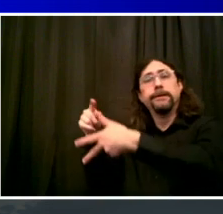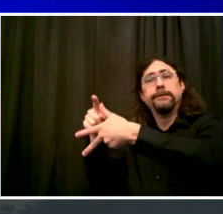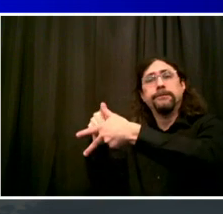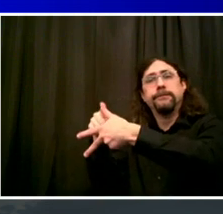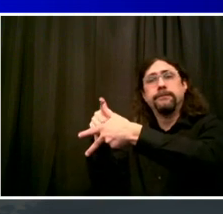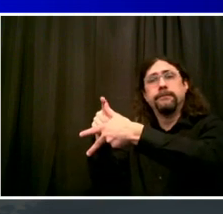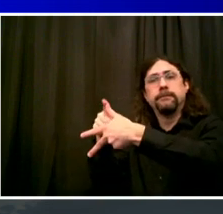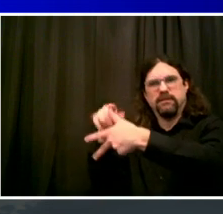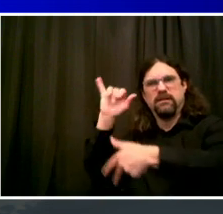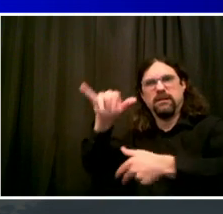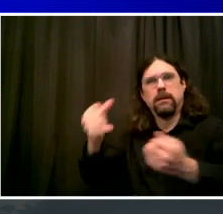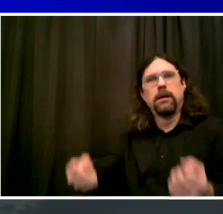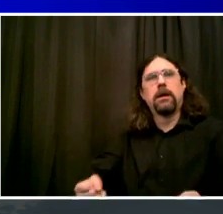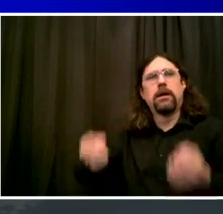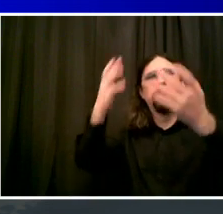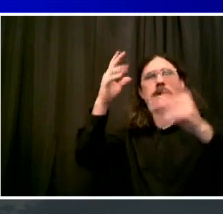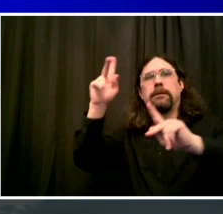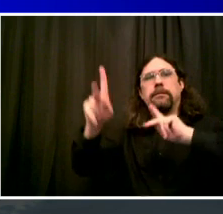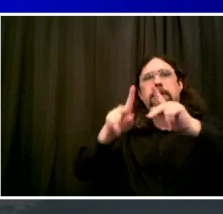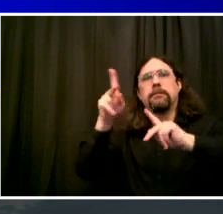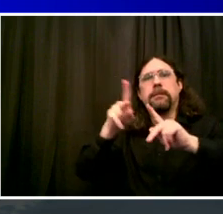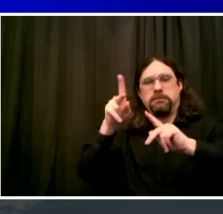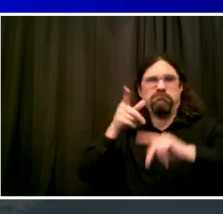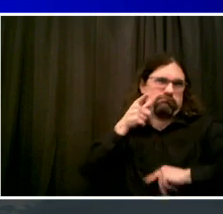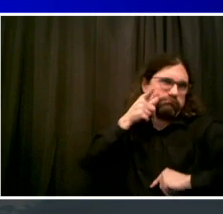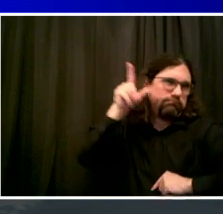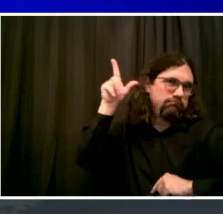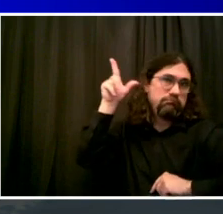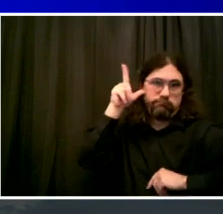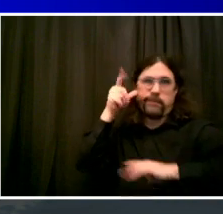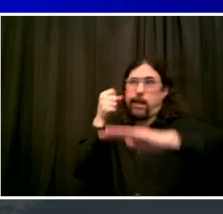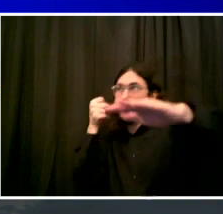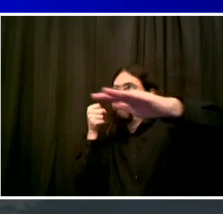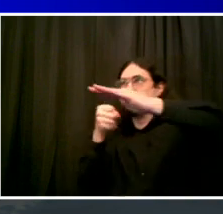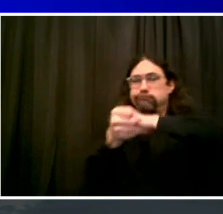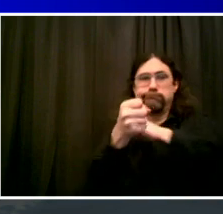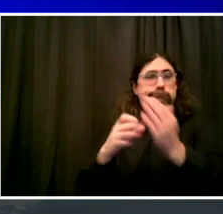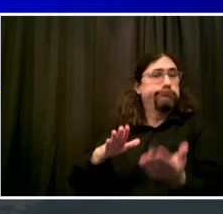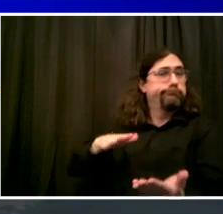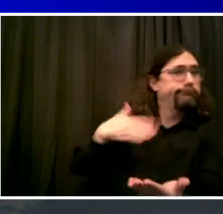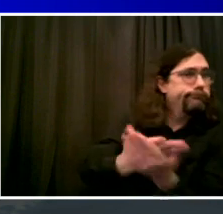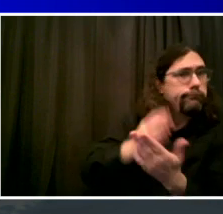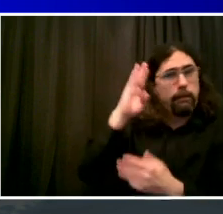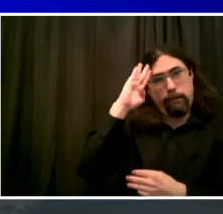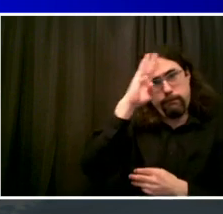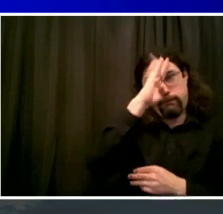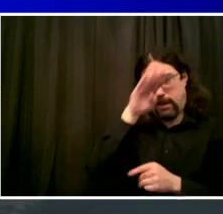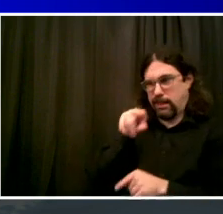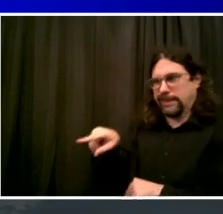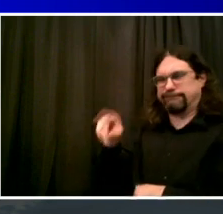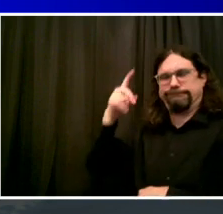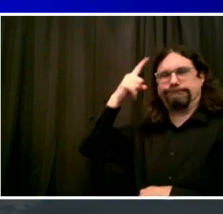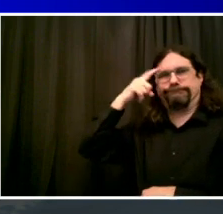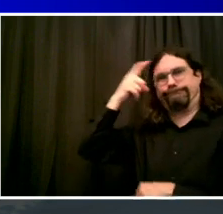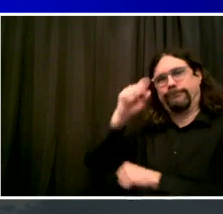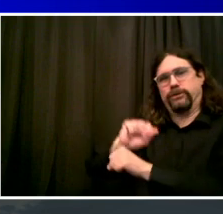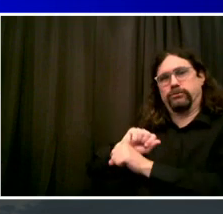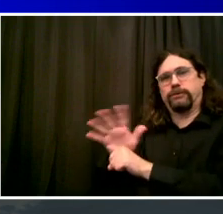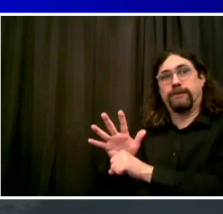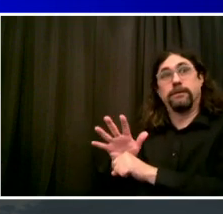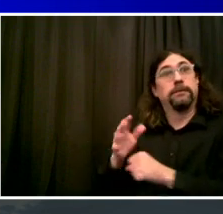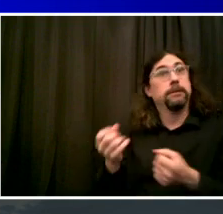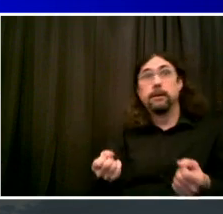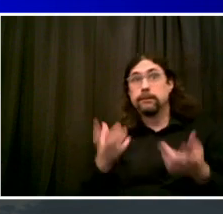And I always want to celebrate when only 51 people are going into the hospital for COVID-19 compared to where we were a few weeks ago.